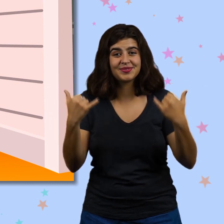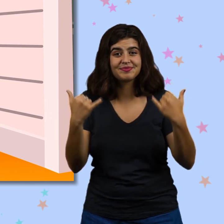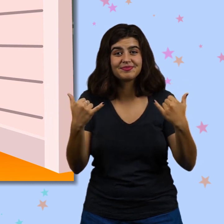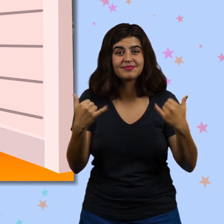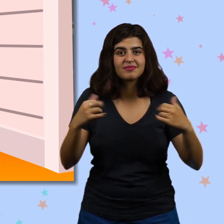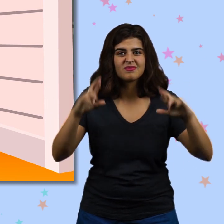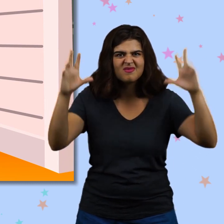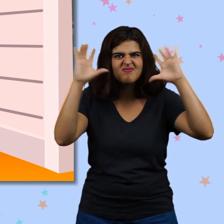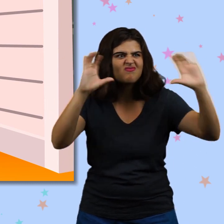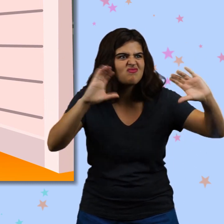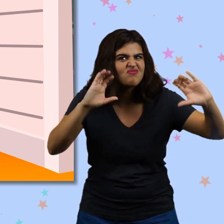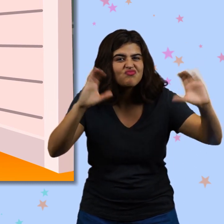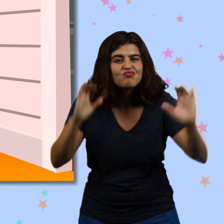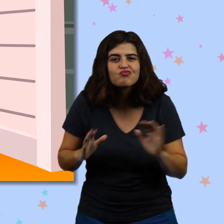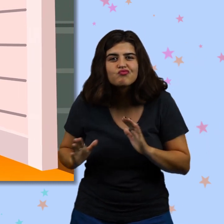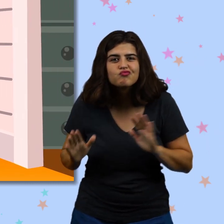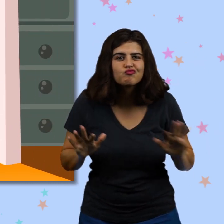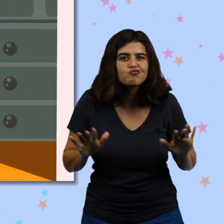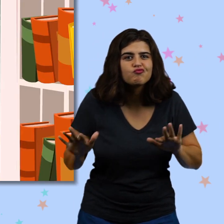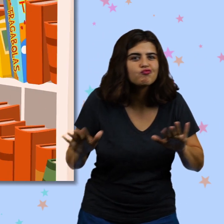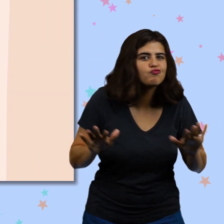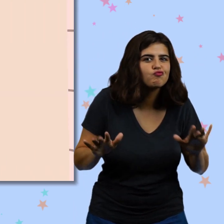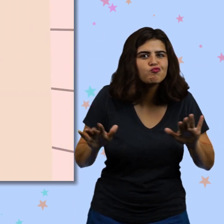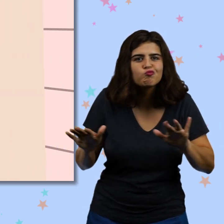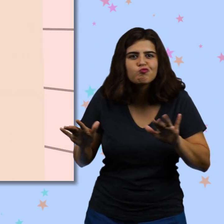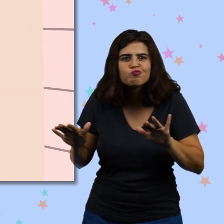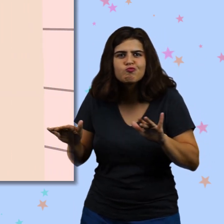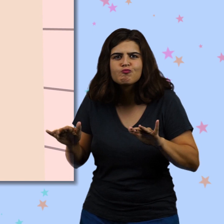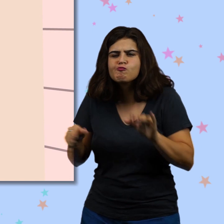That's the way I like it. Ready, set, go!